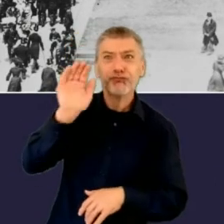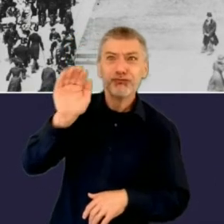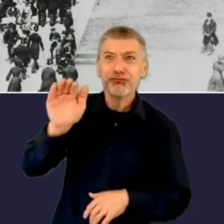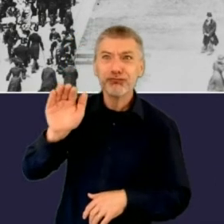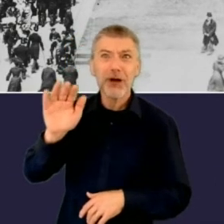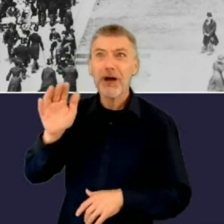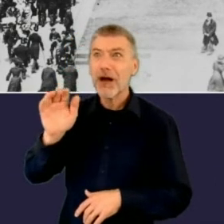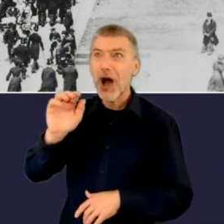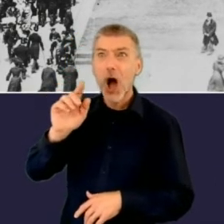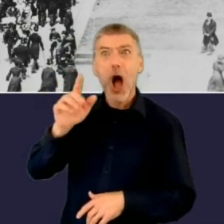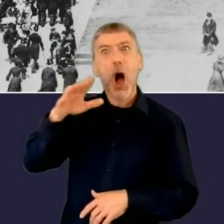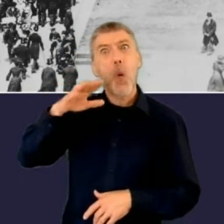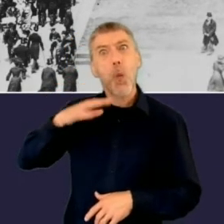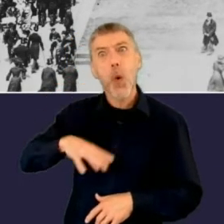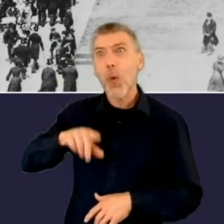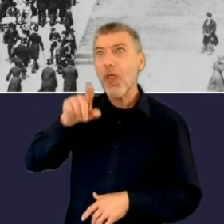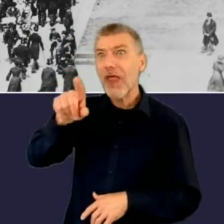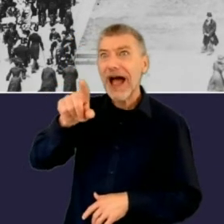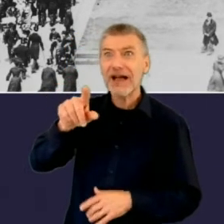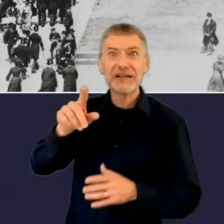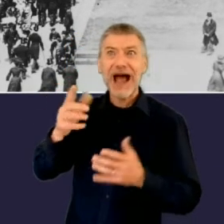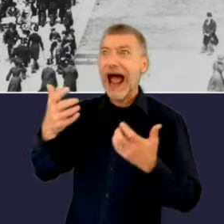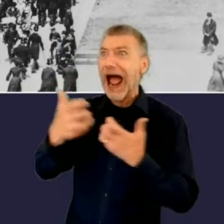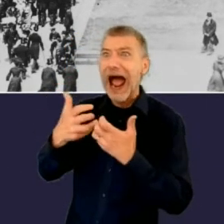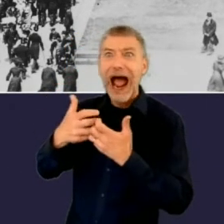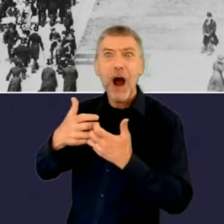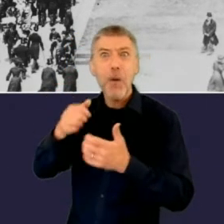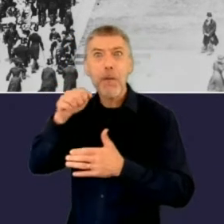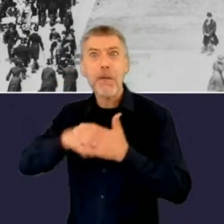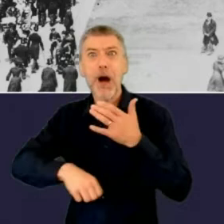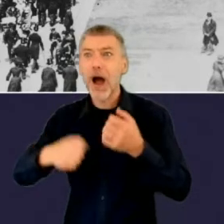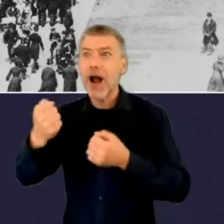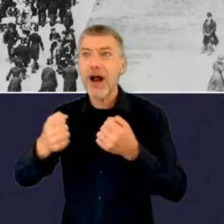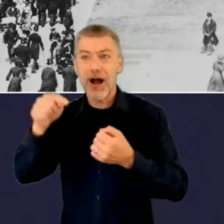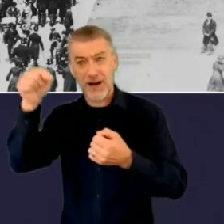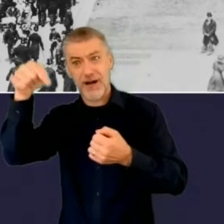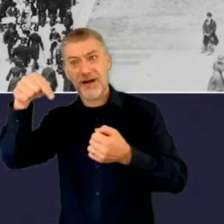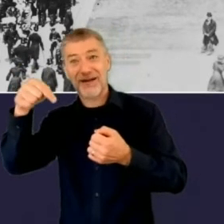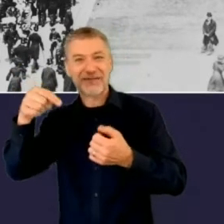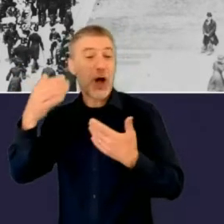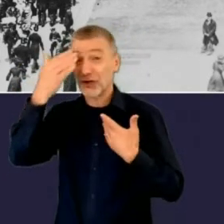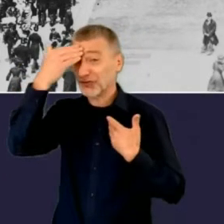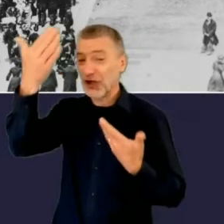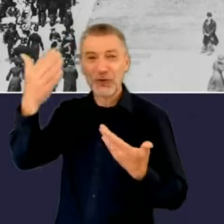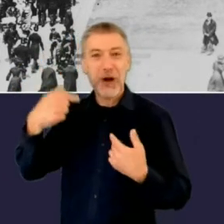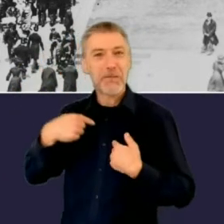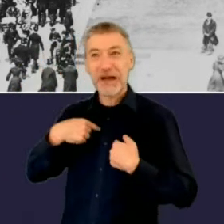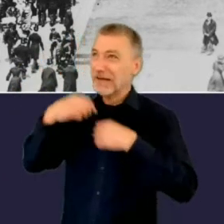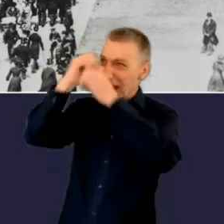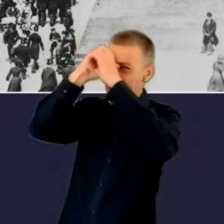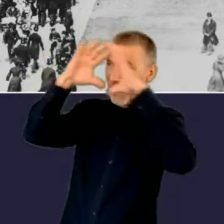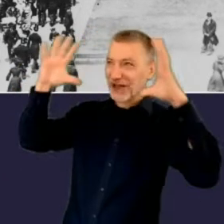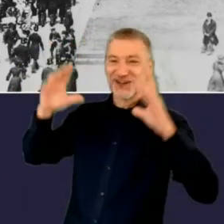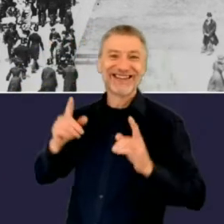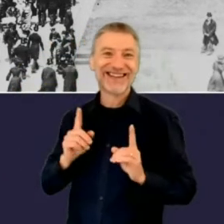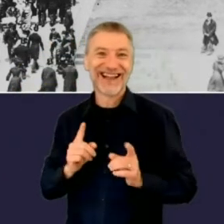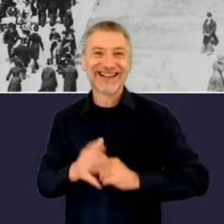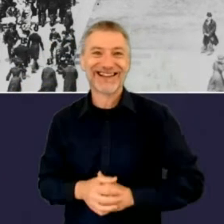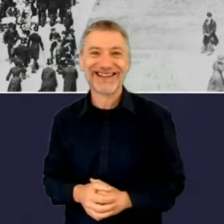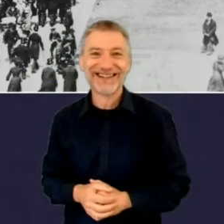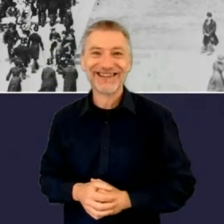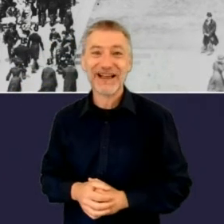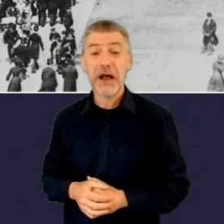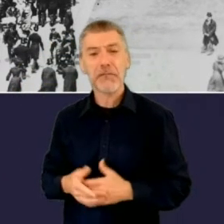want to be part of this. How do I get one of these? Now, I don't know what happens next on this picture, unfortunately. But what I do know is that if you